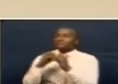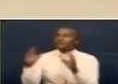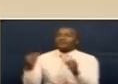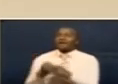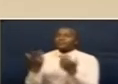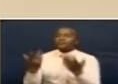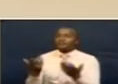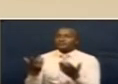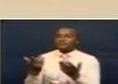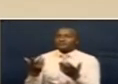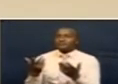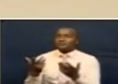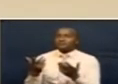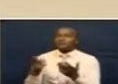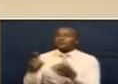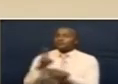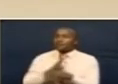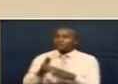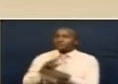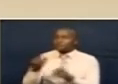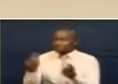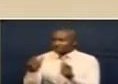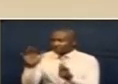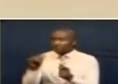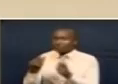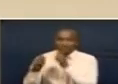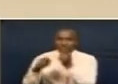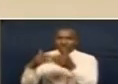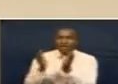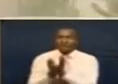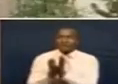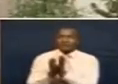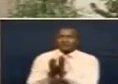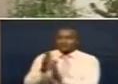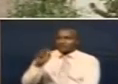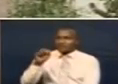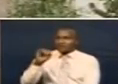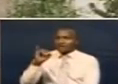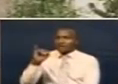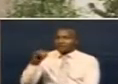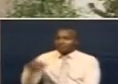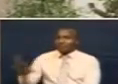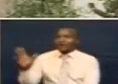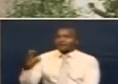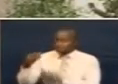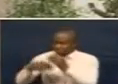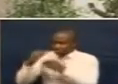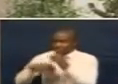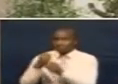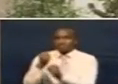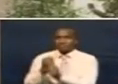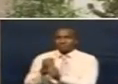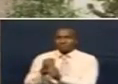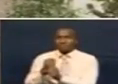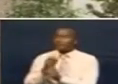Webuye. What is happening, they are using bagasse from West Kenya Sugar Company, which belongs to Rai, to manufacture tissue papers at that place. They're not even